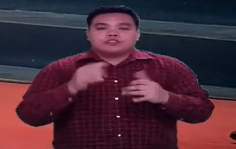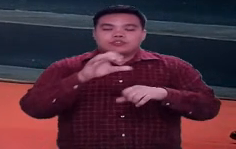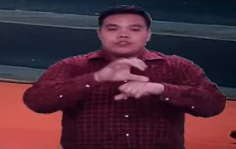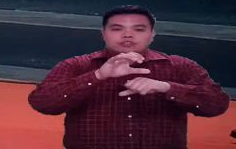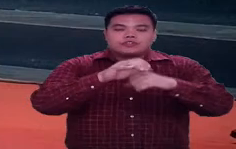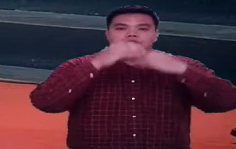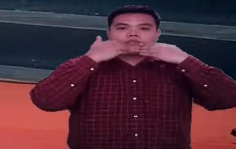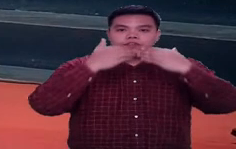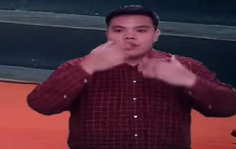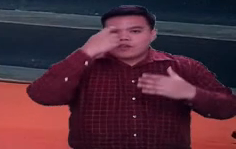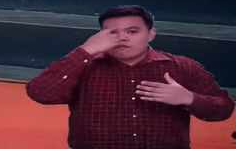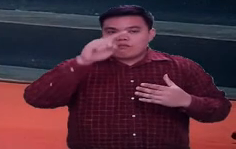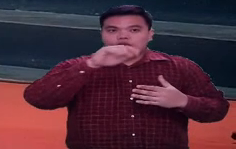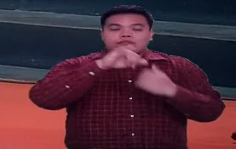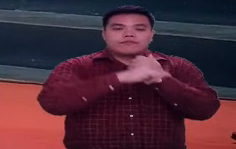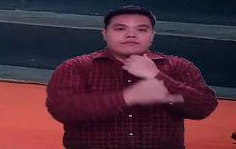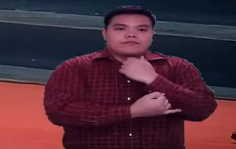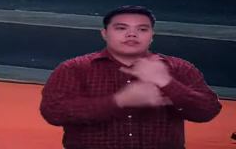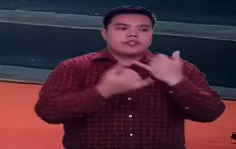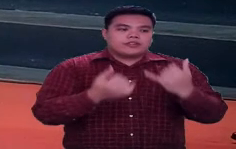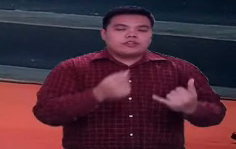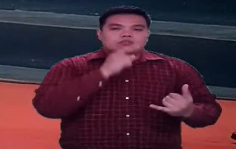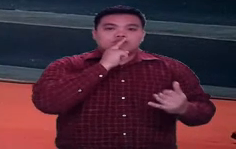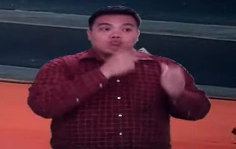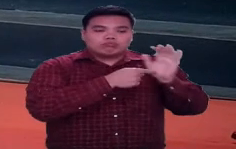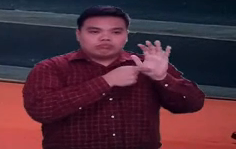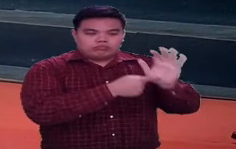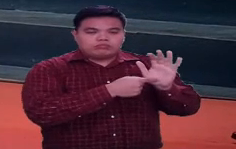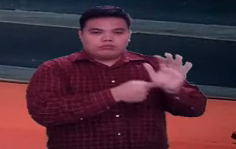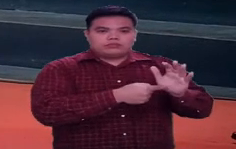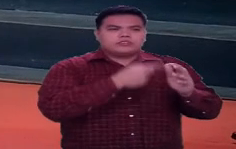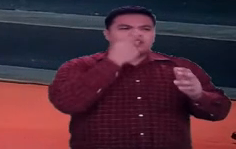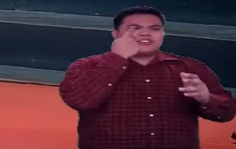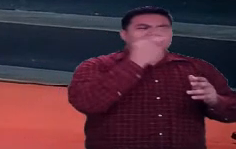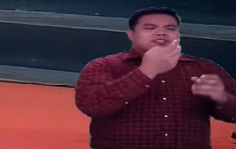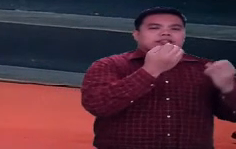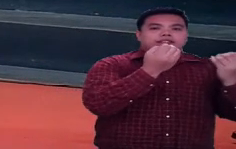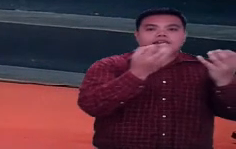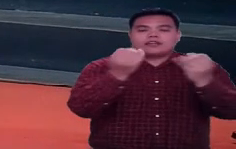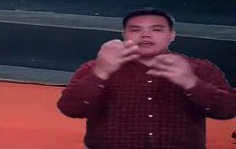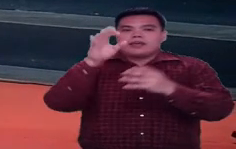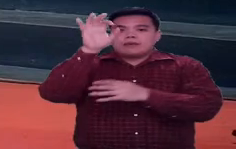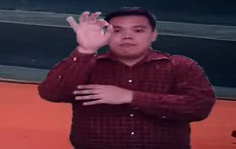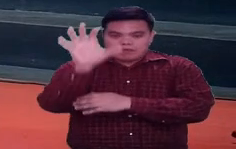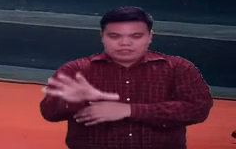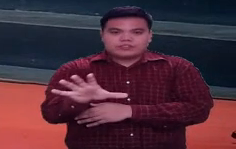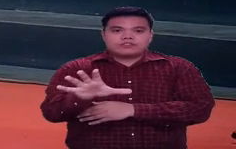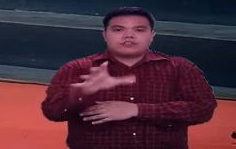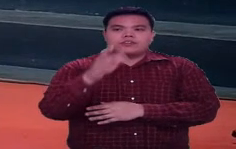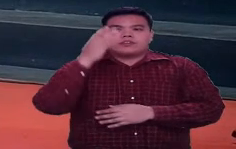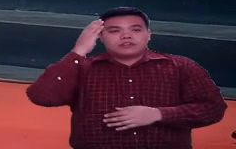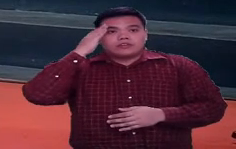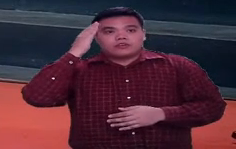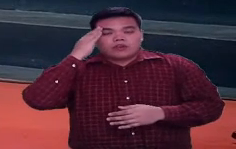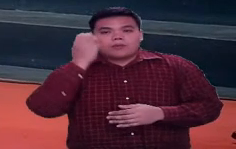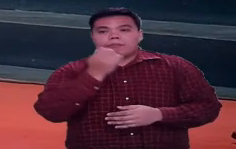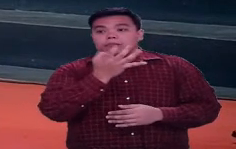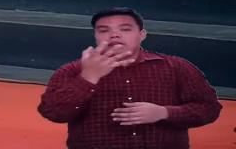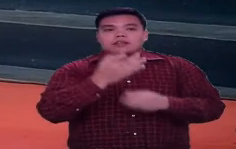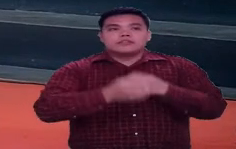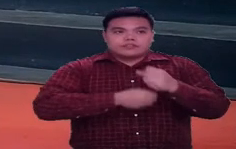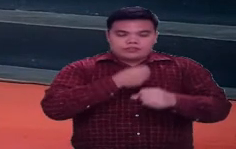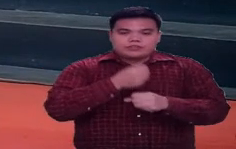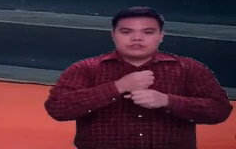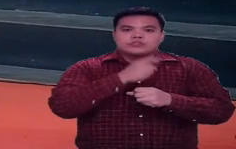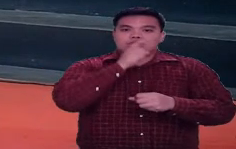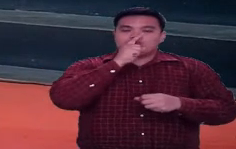of world missions that is very evident. And it's great to see many pastor friends that I've known for a few years now, and